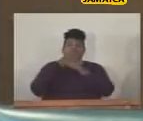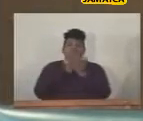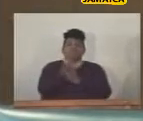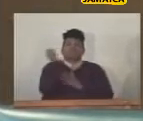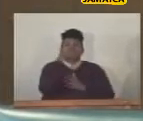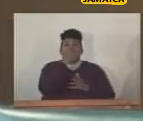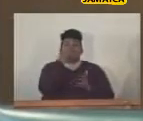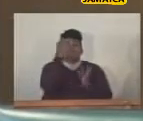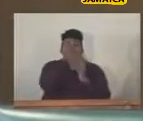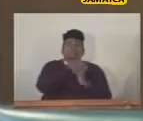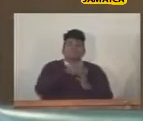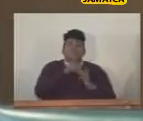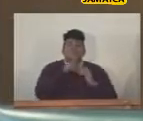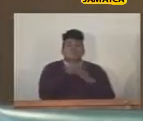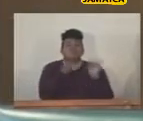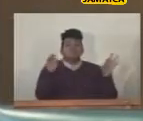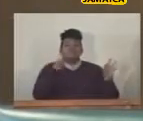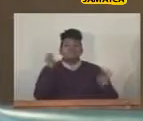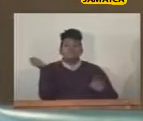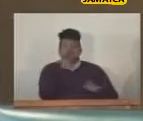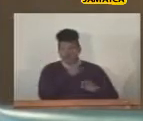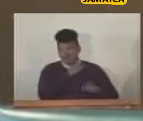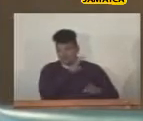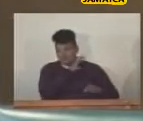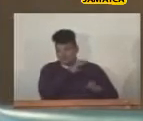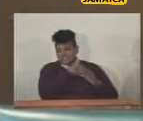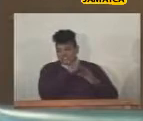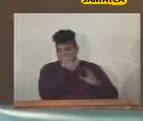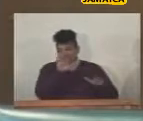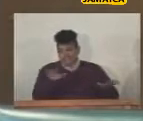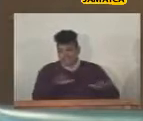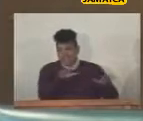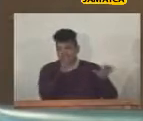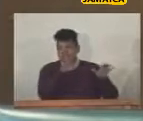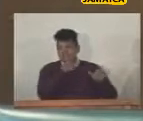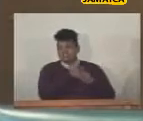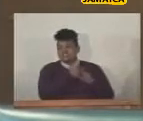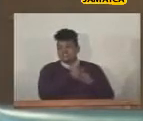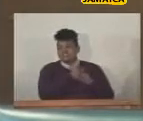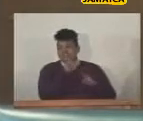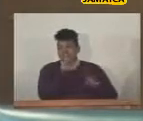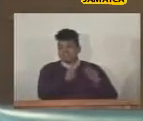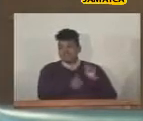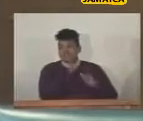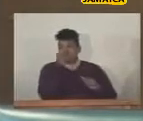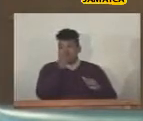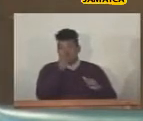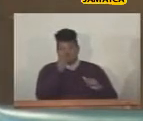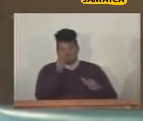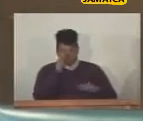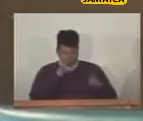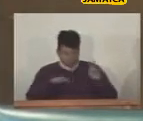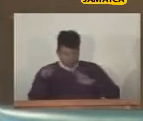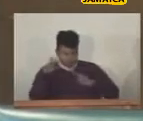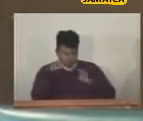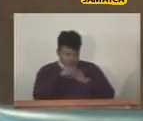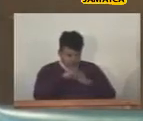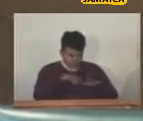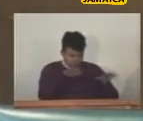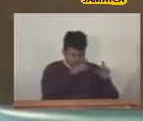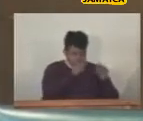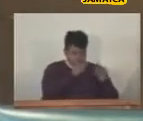the freedoms of everyone. The police in their actions have got to be the most circumspect, and in